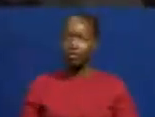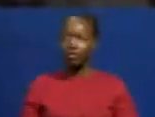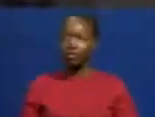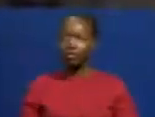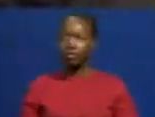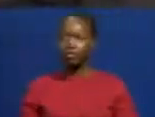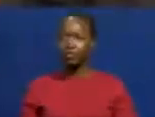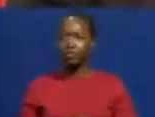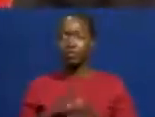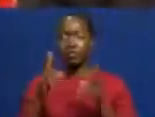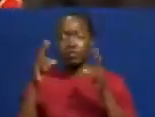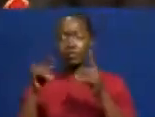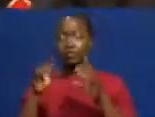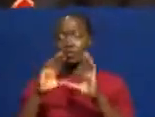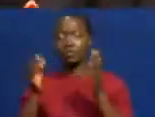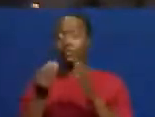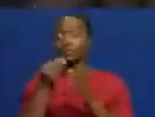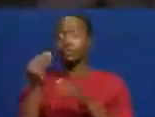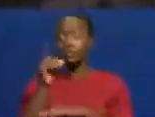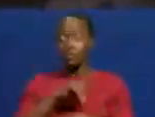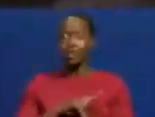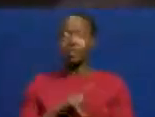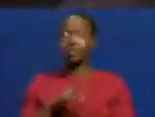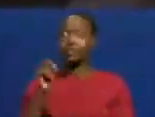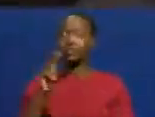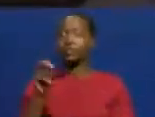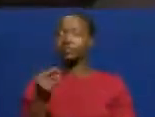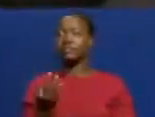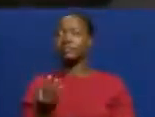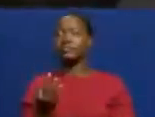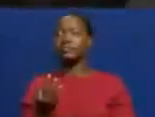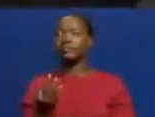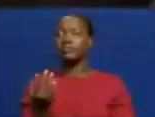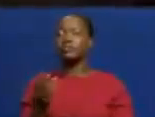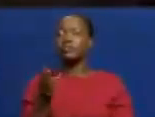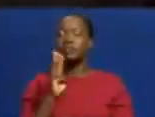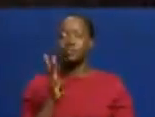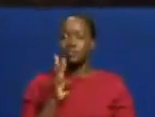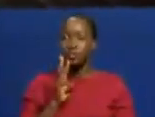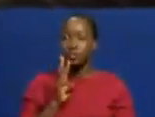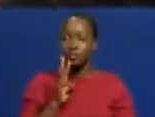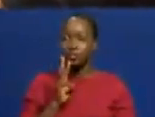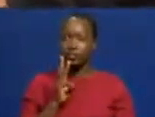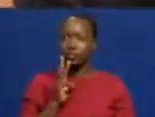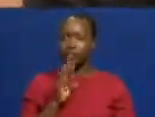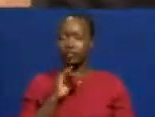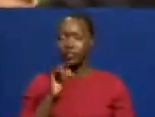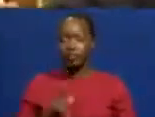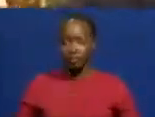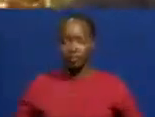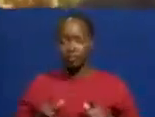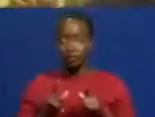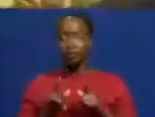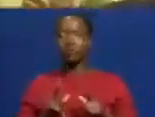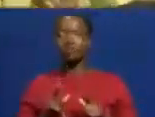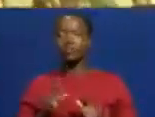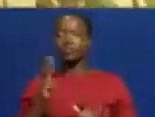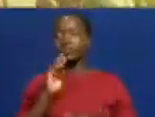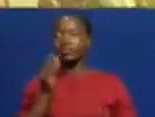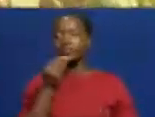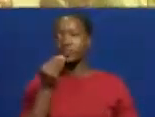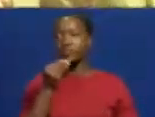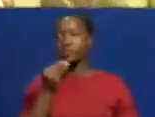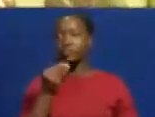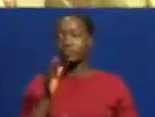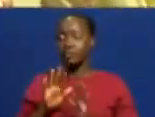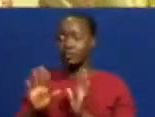The theme of World Food Day 2023 is water is life, water is food, leave no